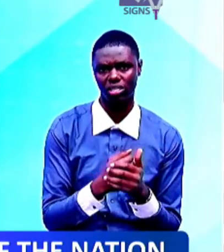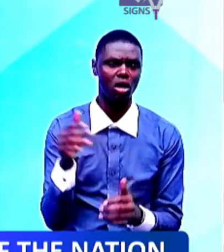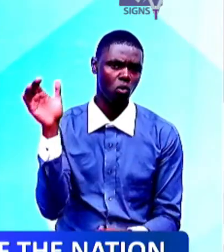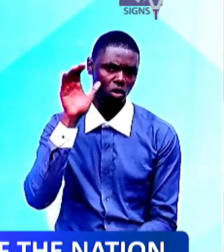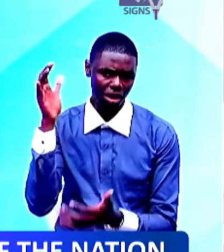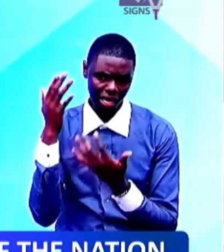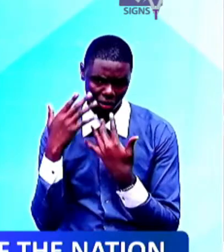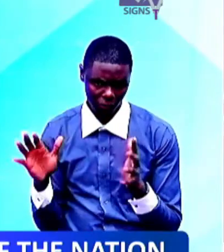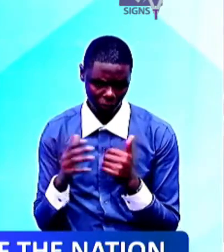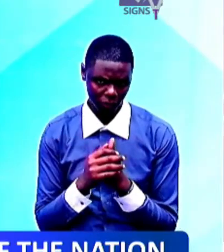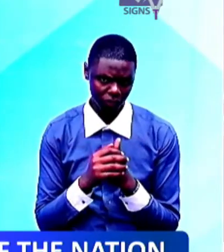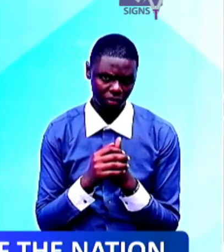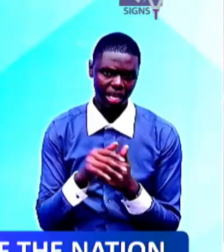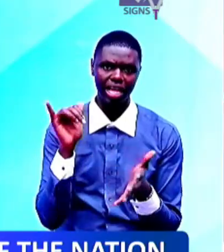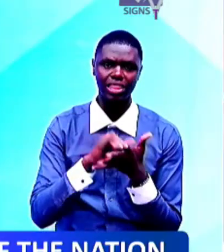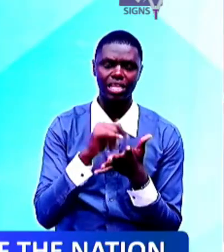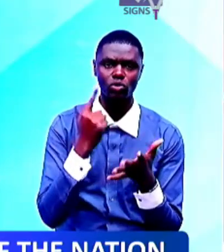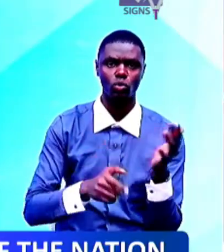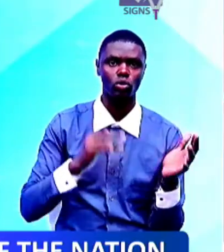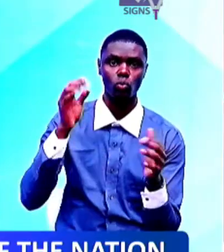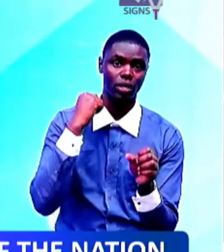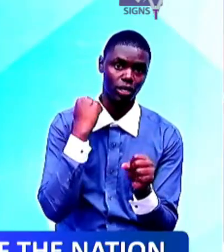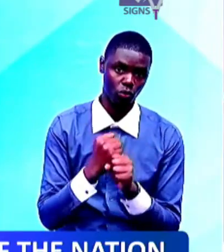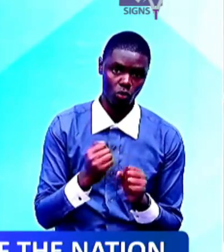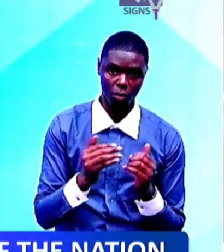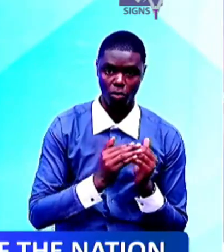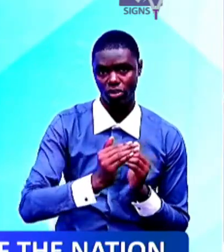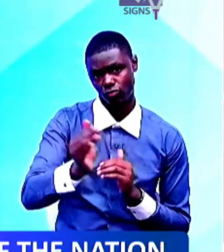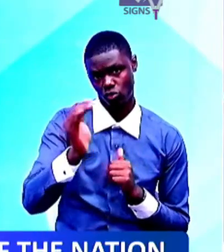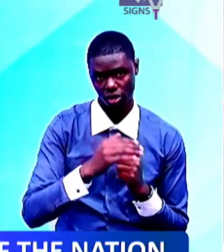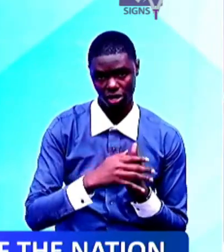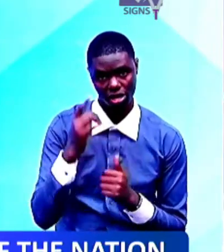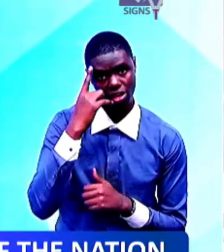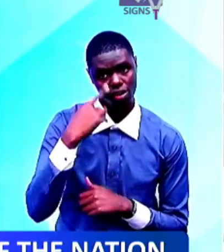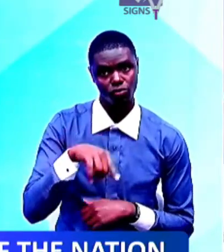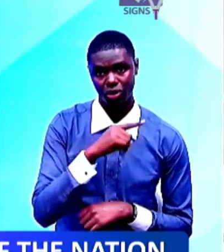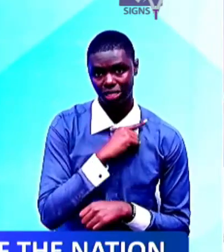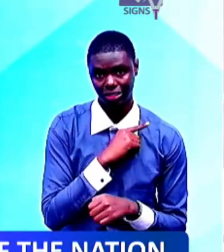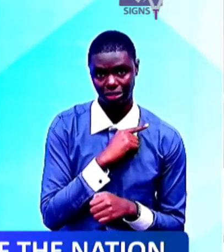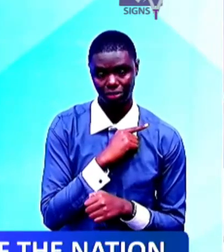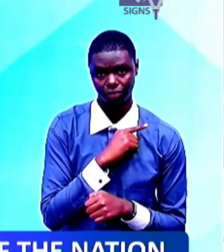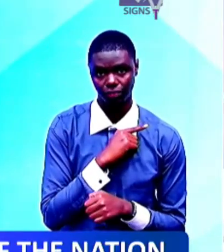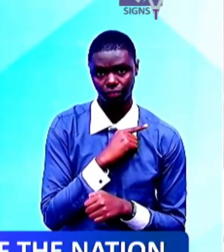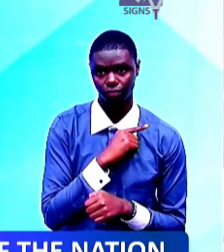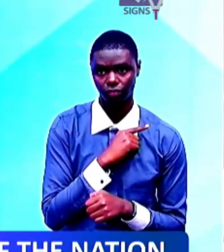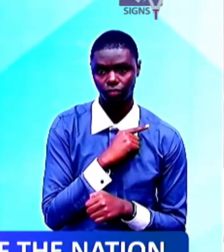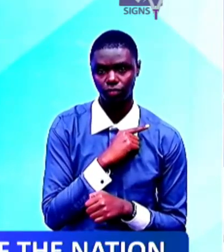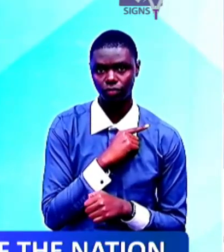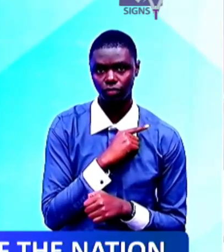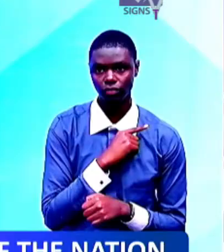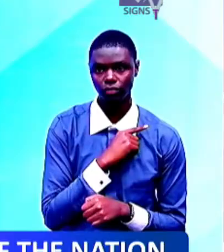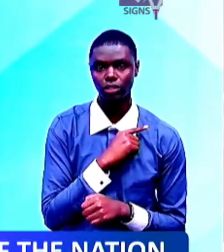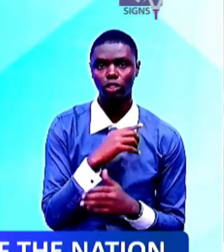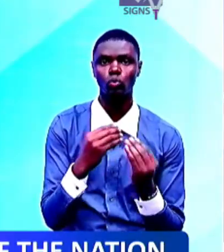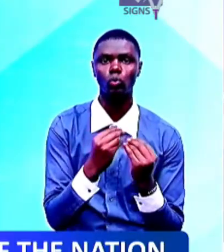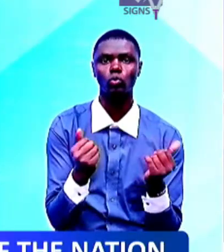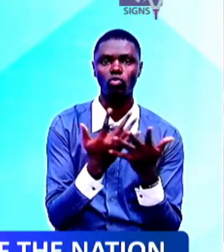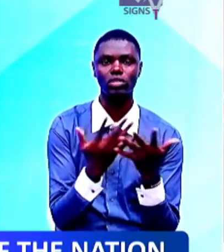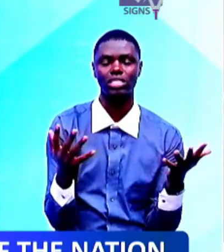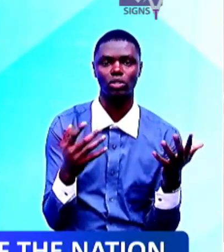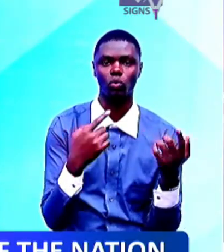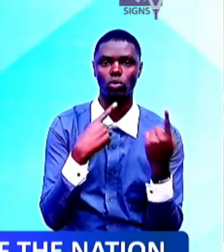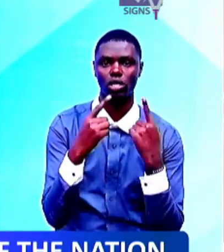tumesikia, and this is what we're going to do for us to be able to tackle the things that you are talking